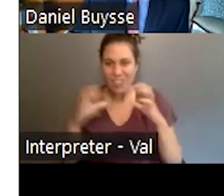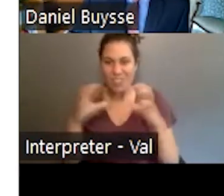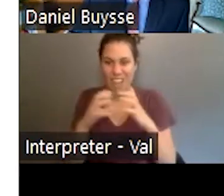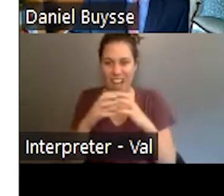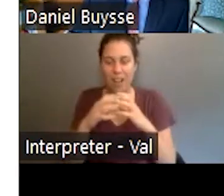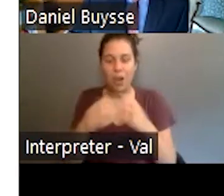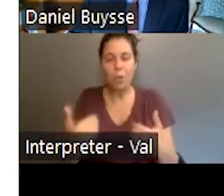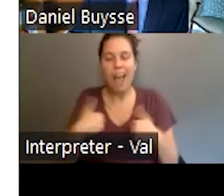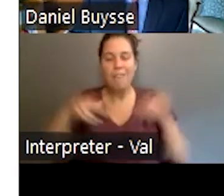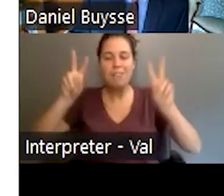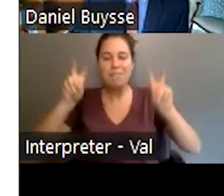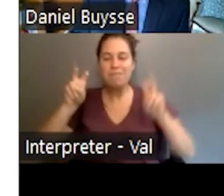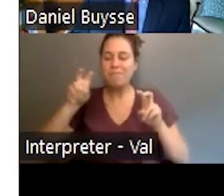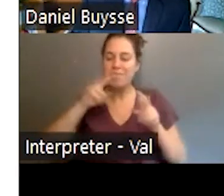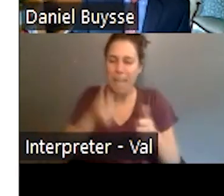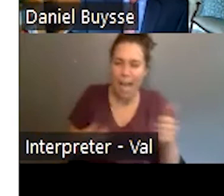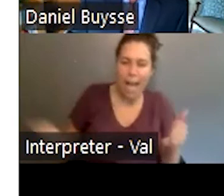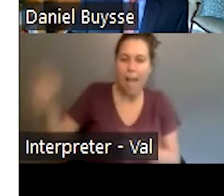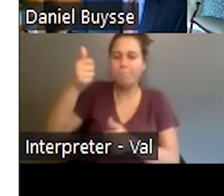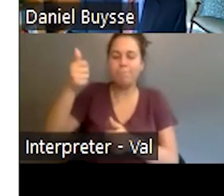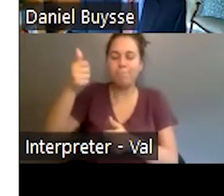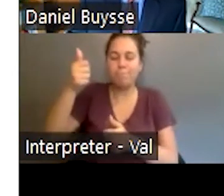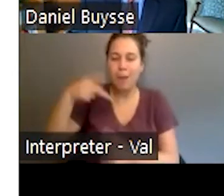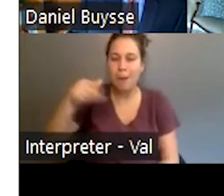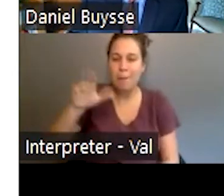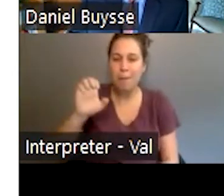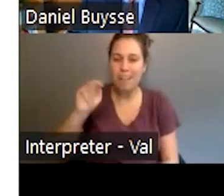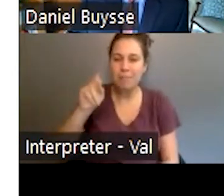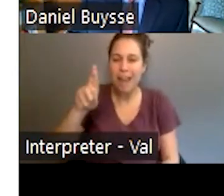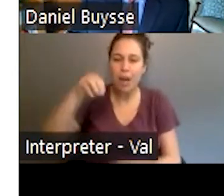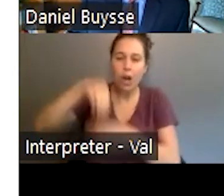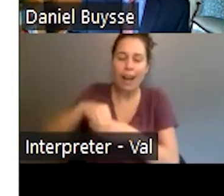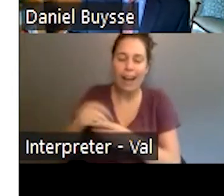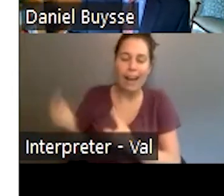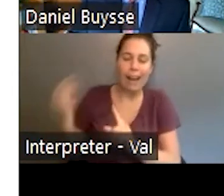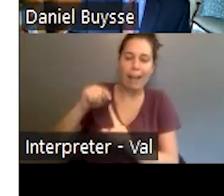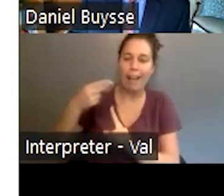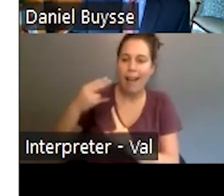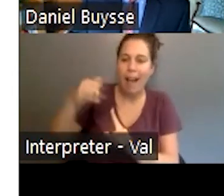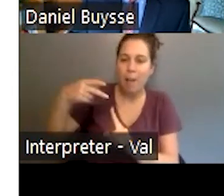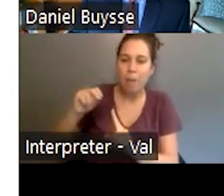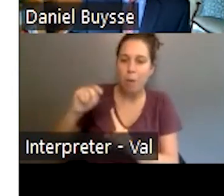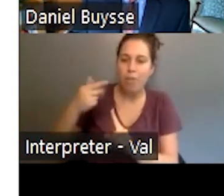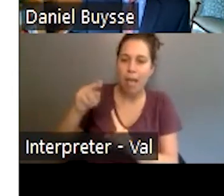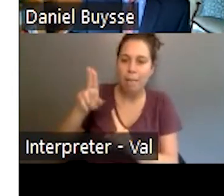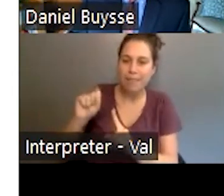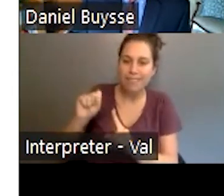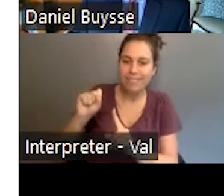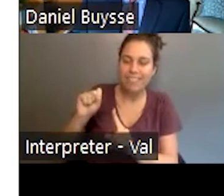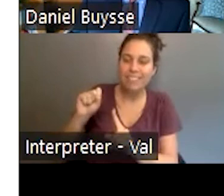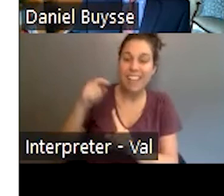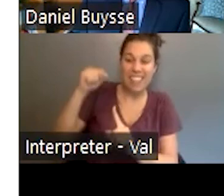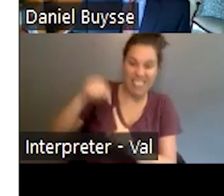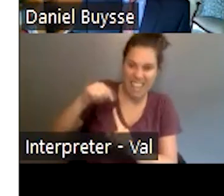in the suprachiasmatic nucleus of the hypothalamus that kind of regulates the